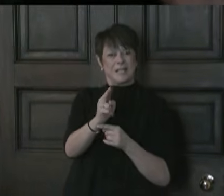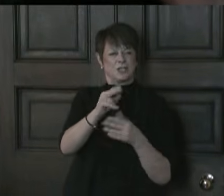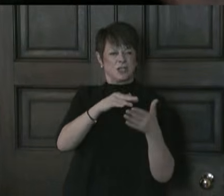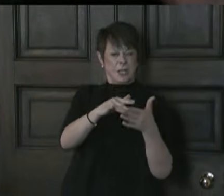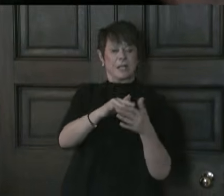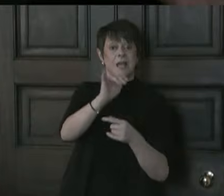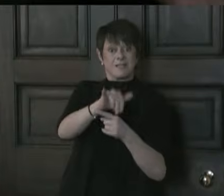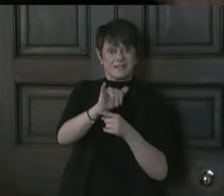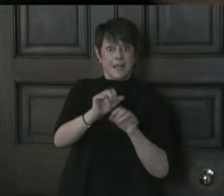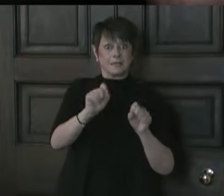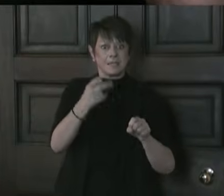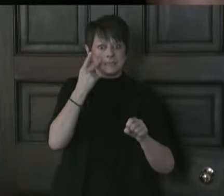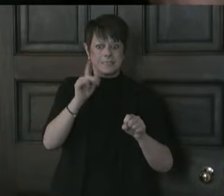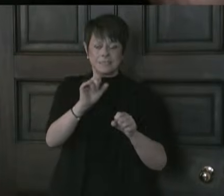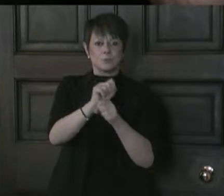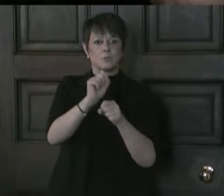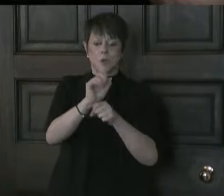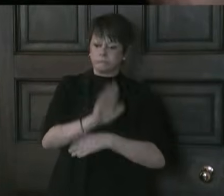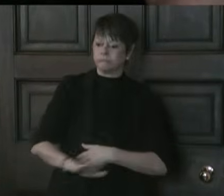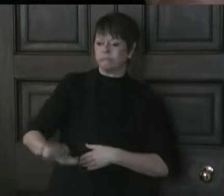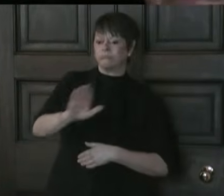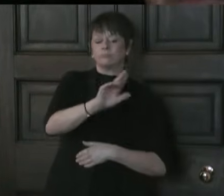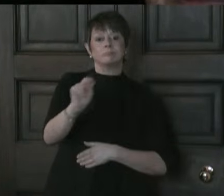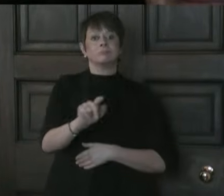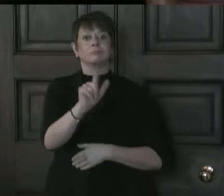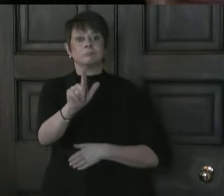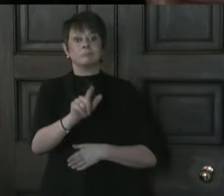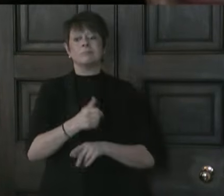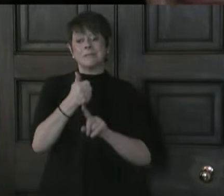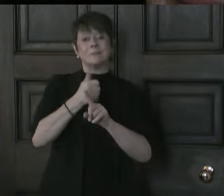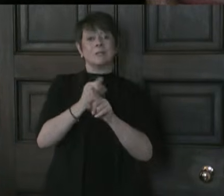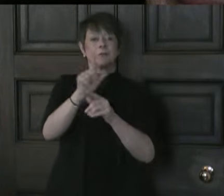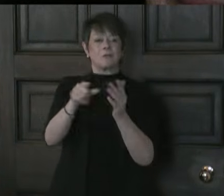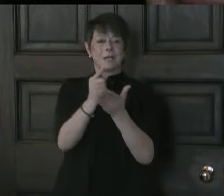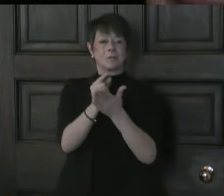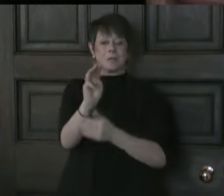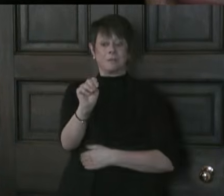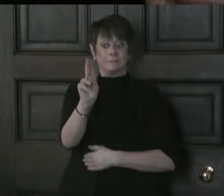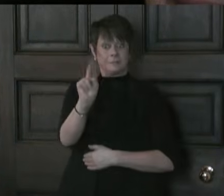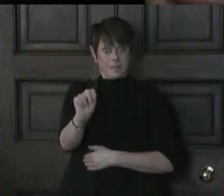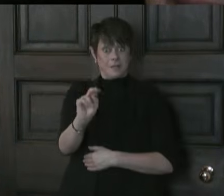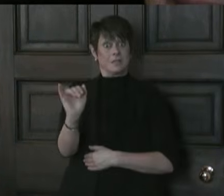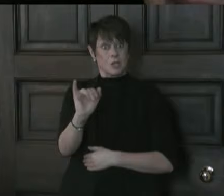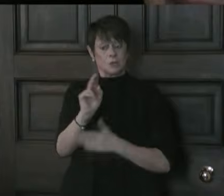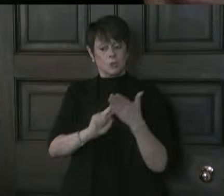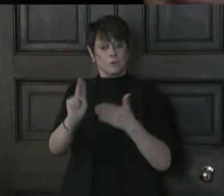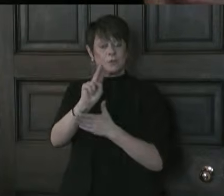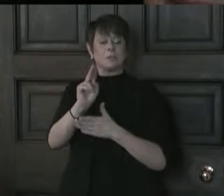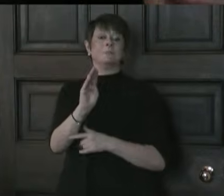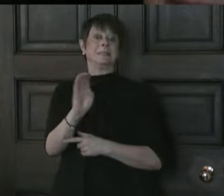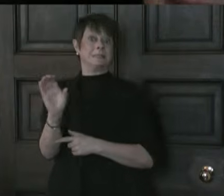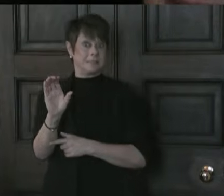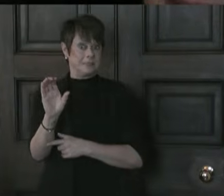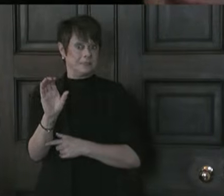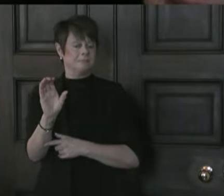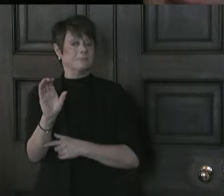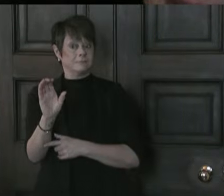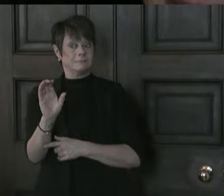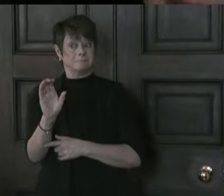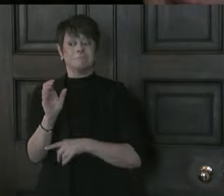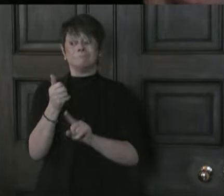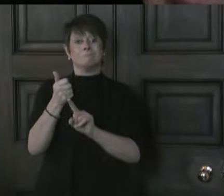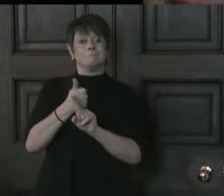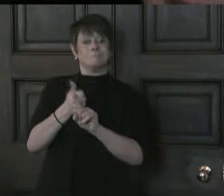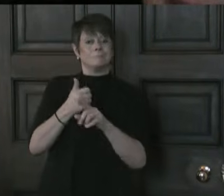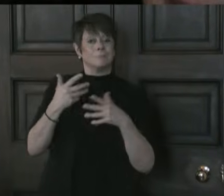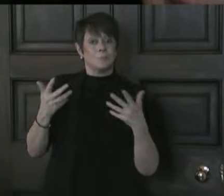efforts across the province. An alumnus of Memorial University and the University of British Columbia, Mr. Pratt is